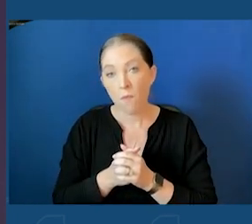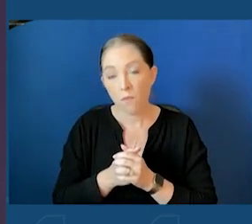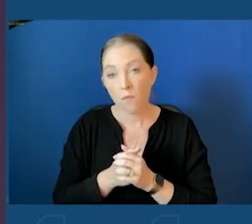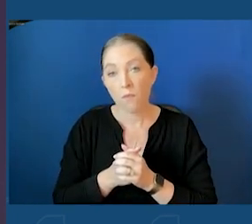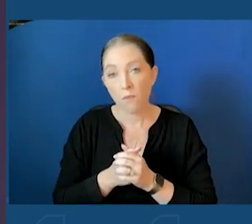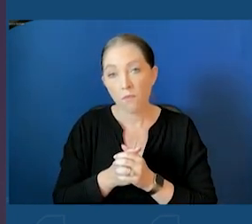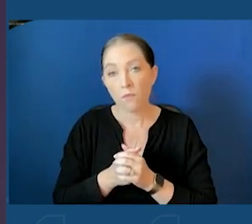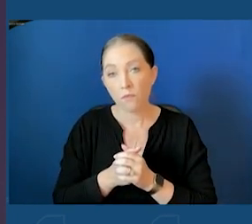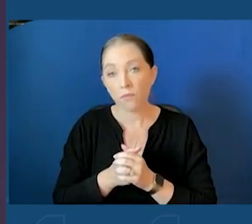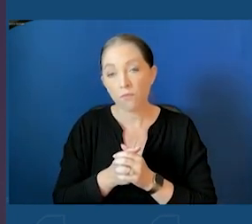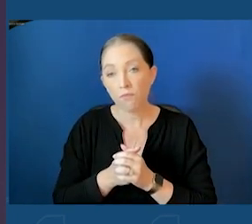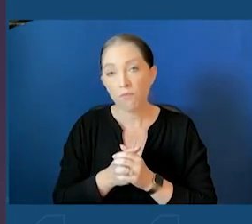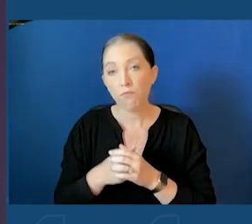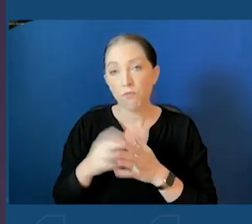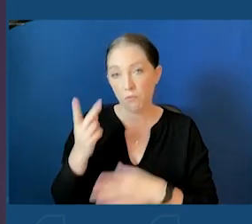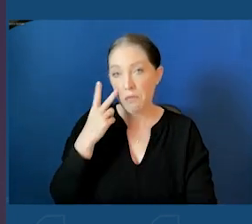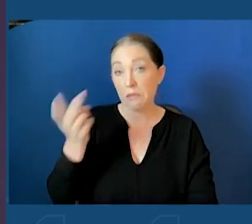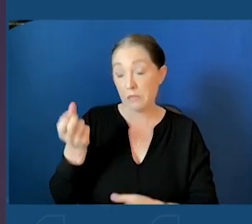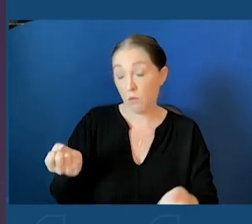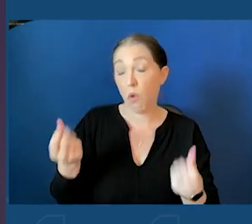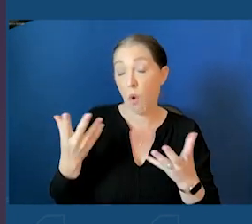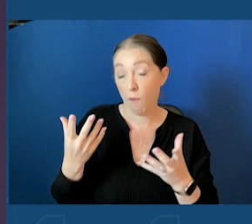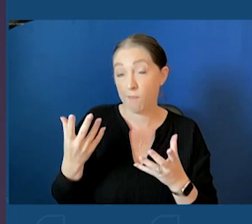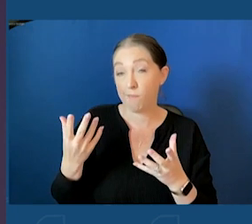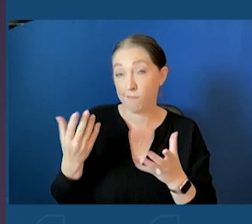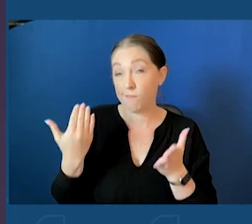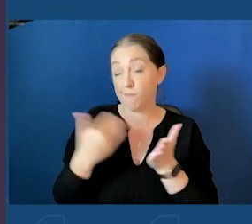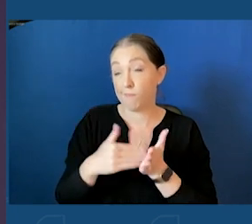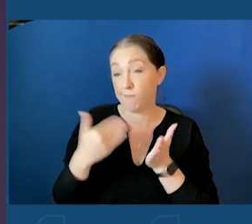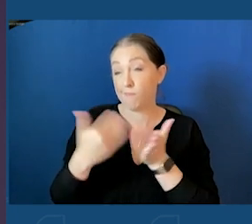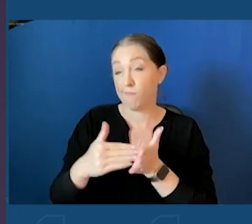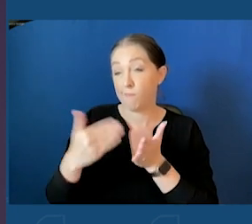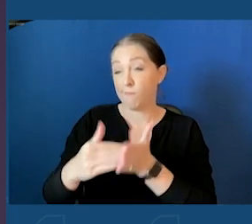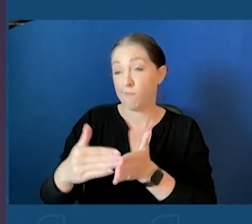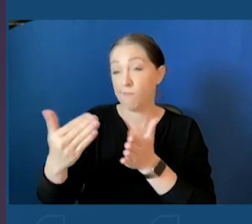We've seen a lot there lately. The statistics